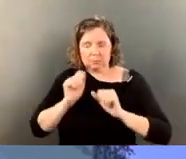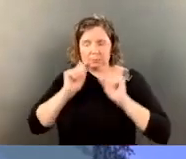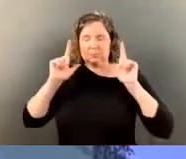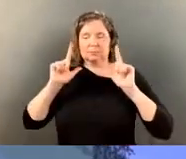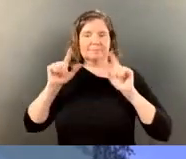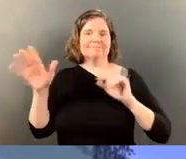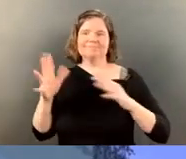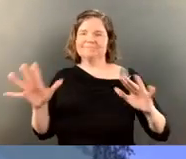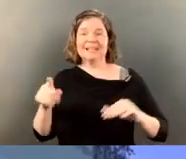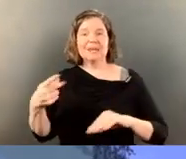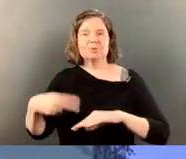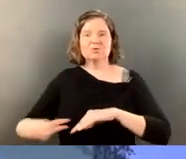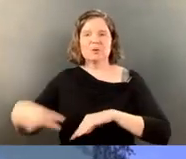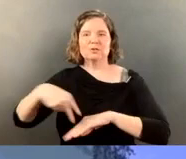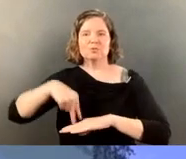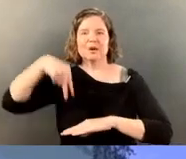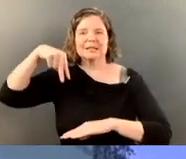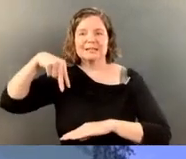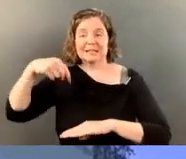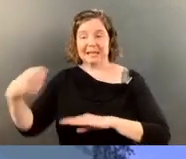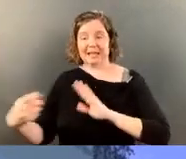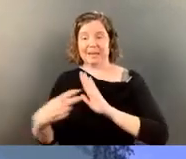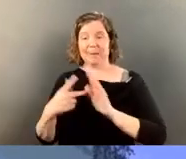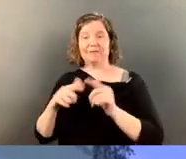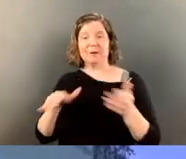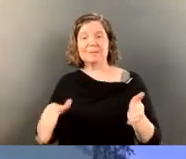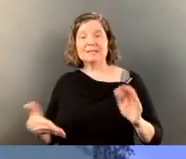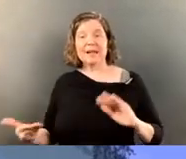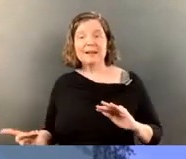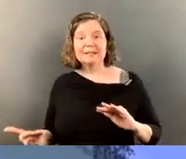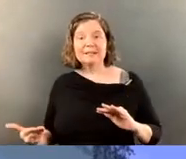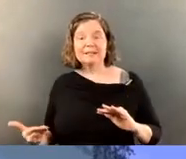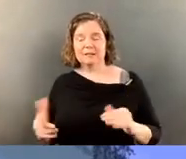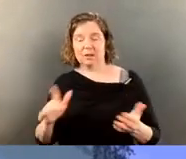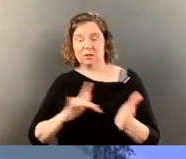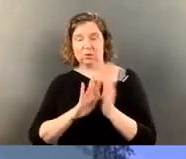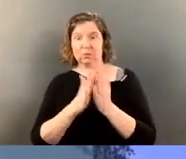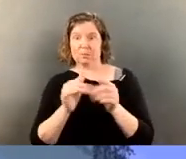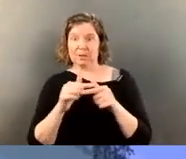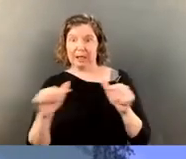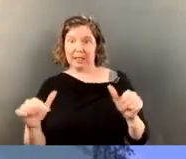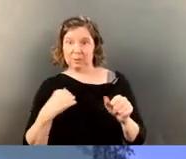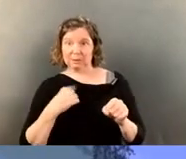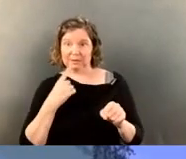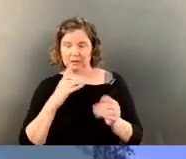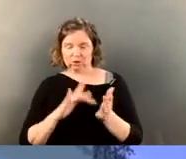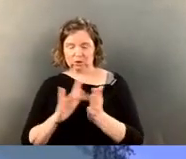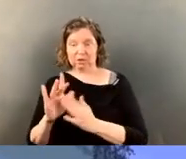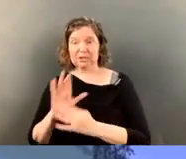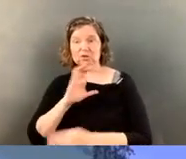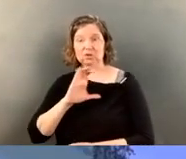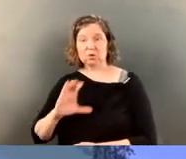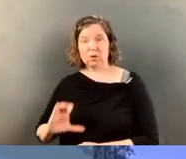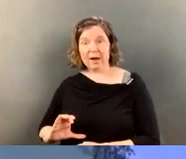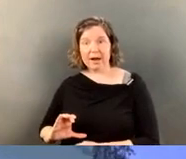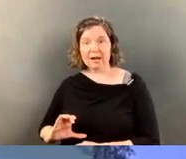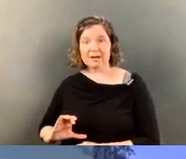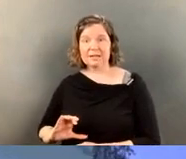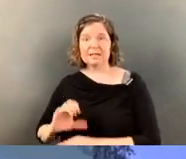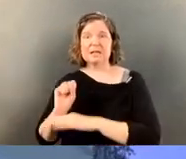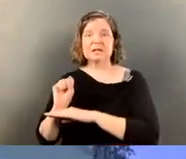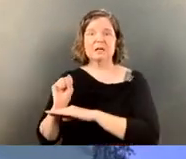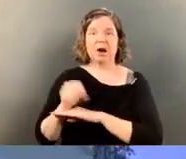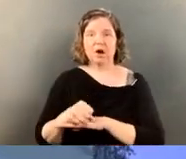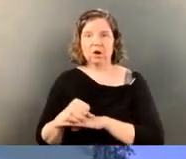was resurrected. He came back from the dead. The scriptural language is that Jesus Christ